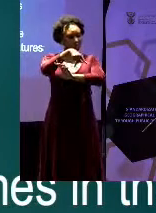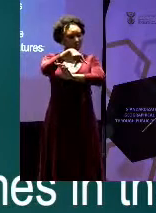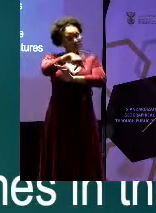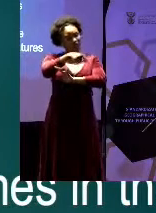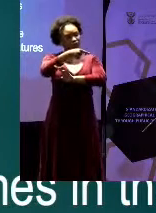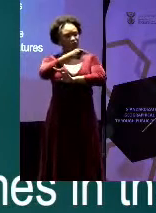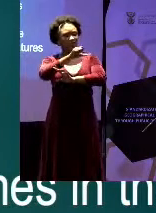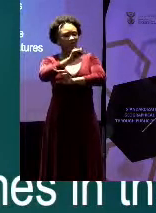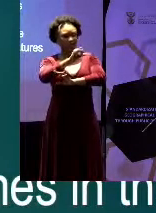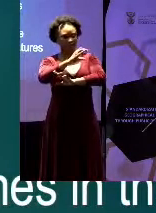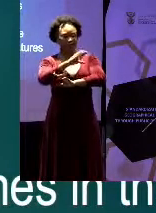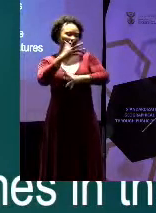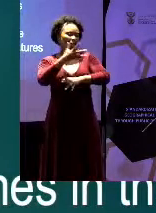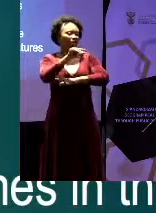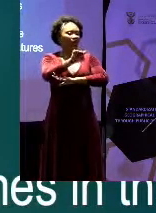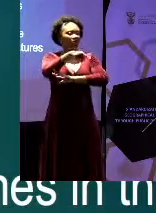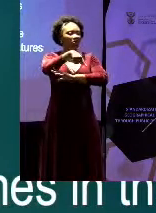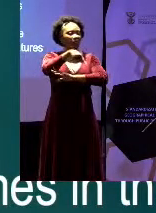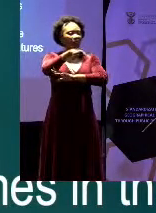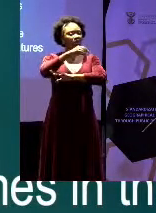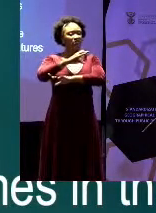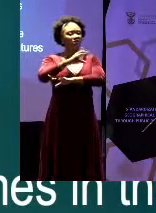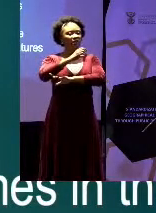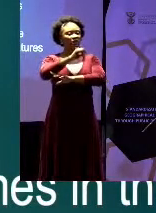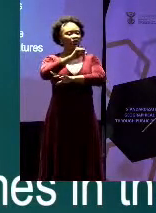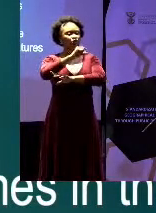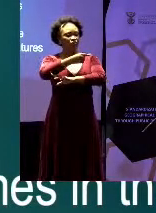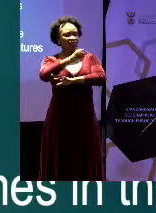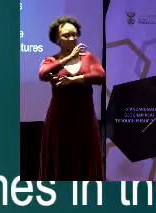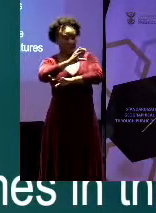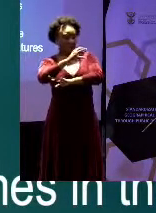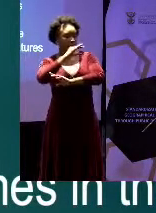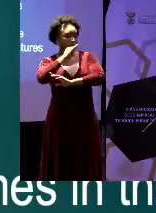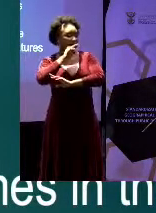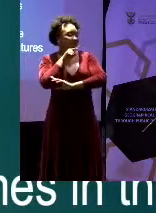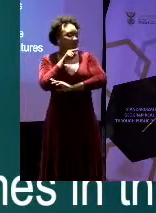APGNC as we know it? It's to ensure that we